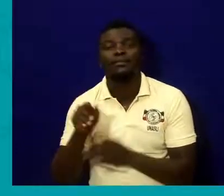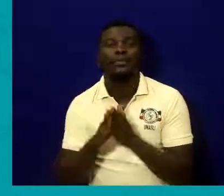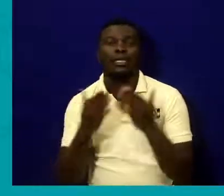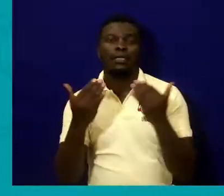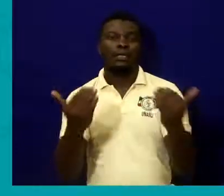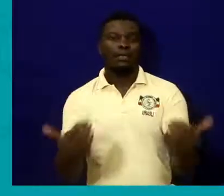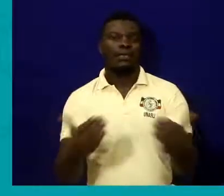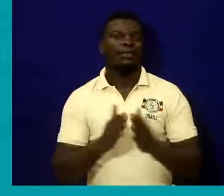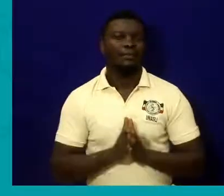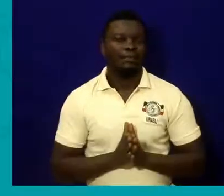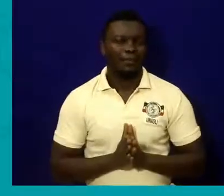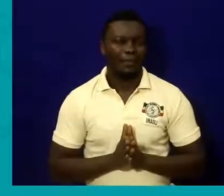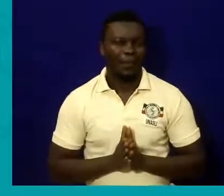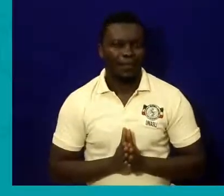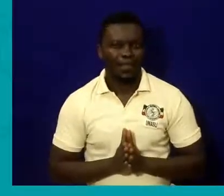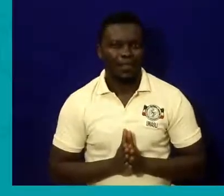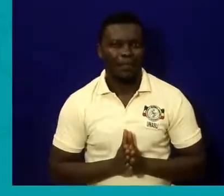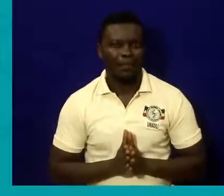So,